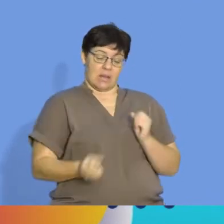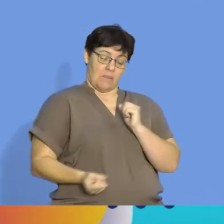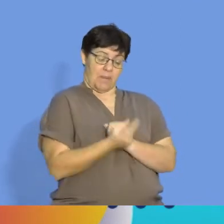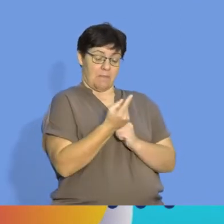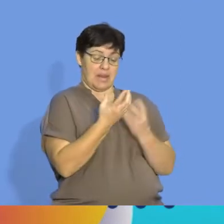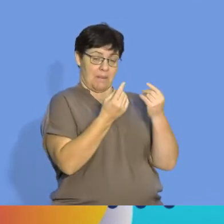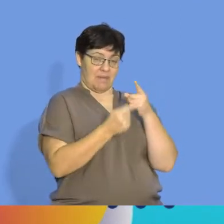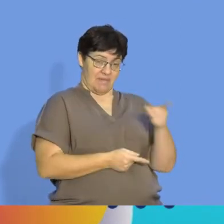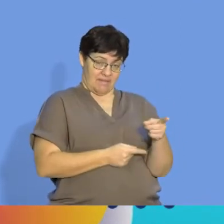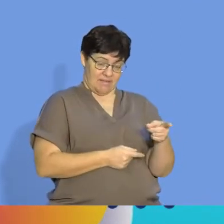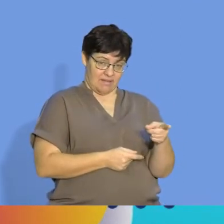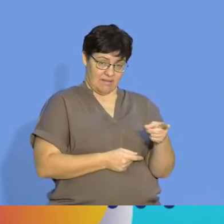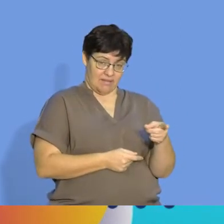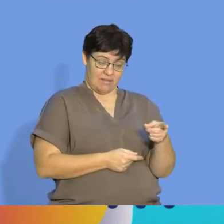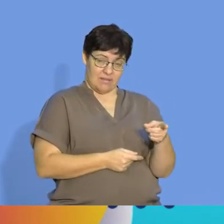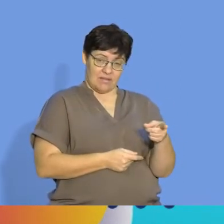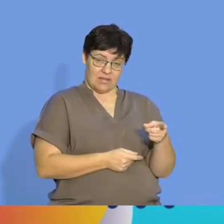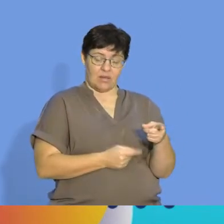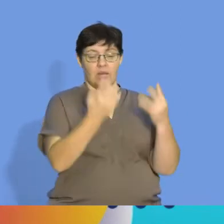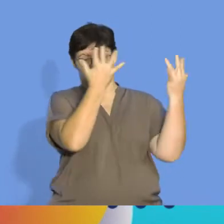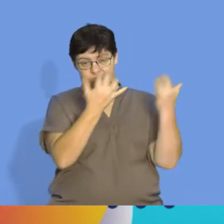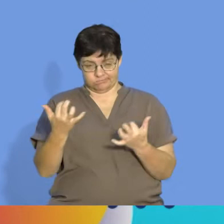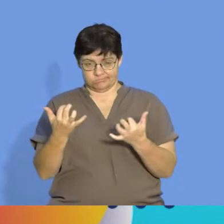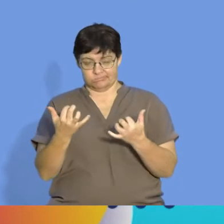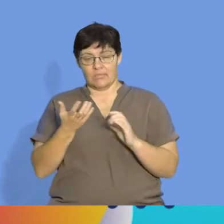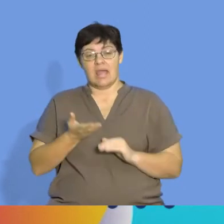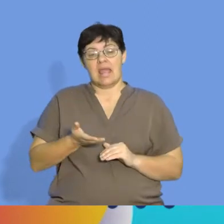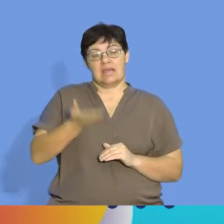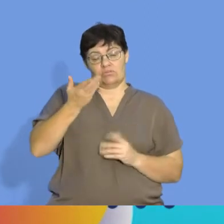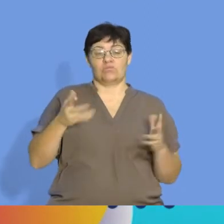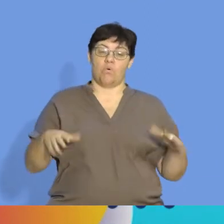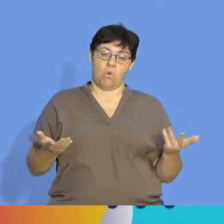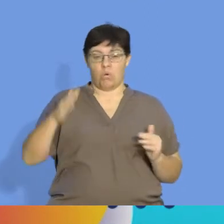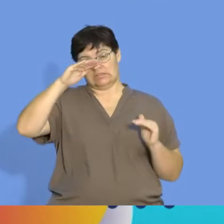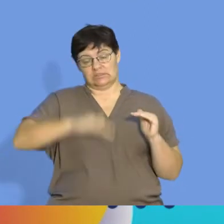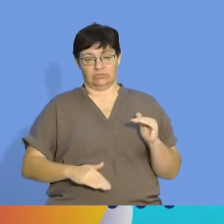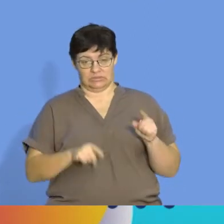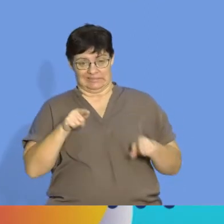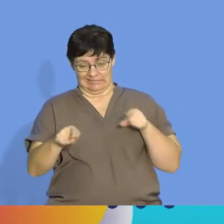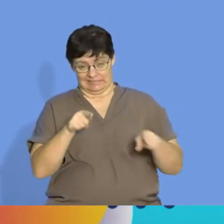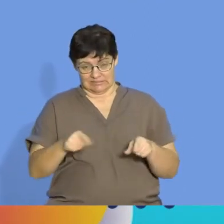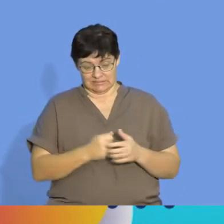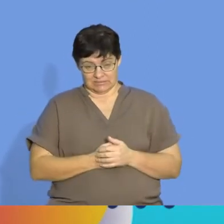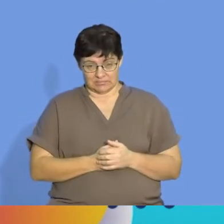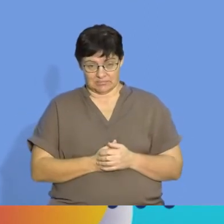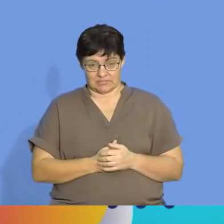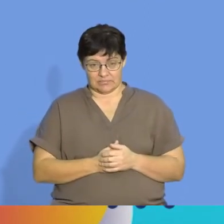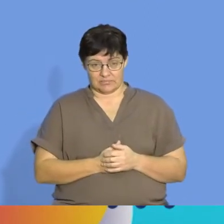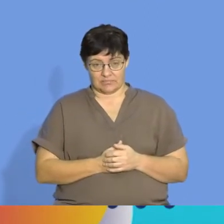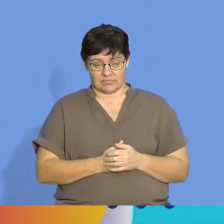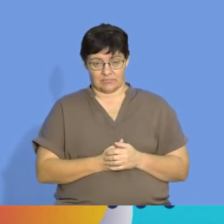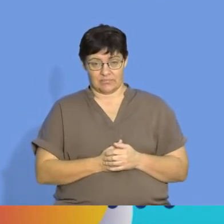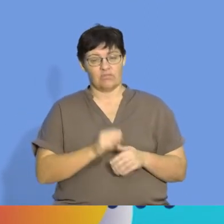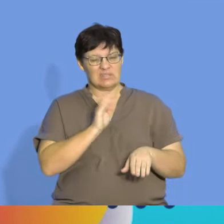increases, take the original figure, and from your original figure you work out the increase or the